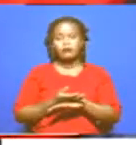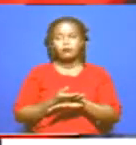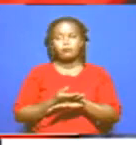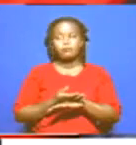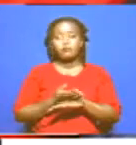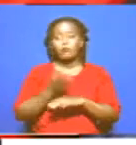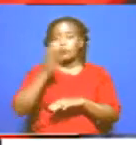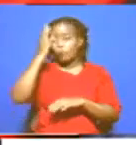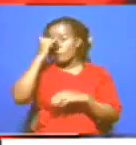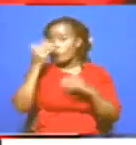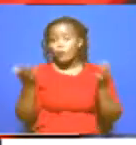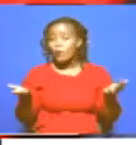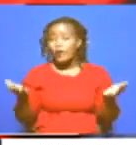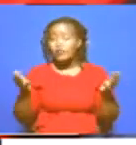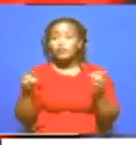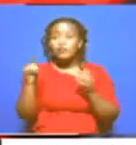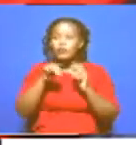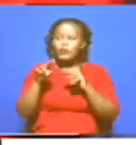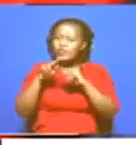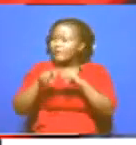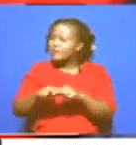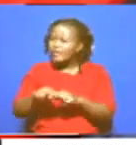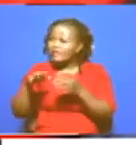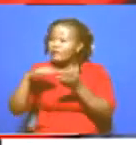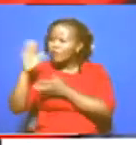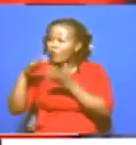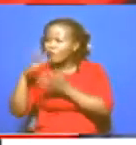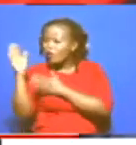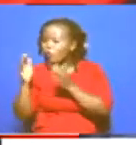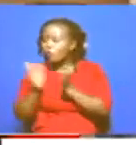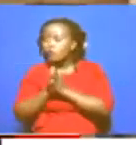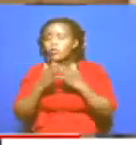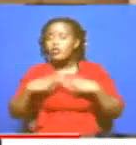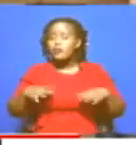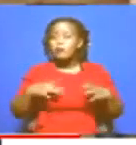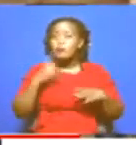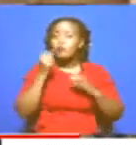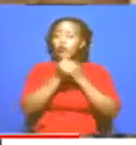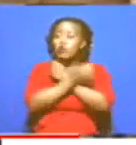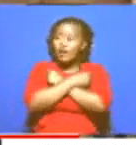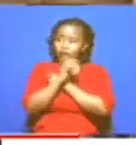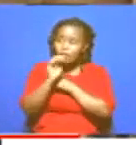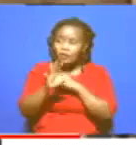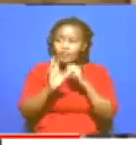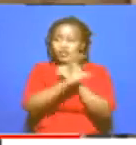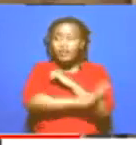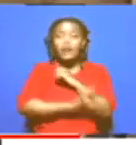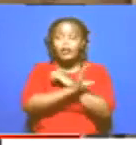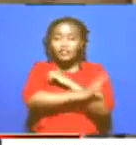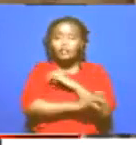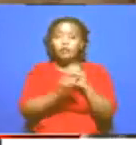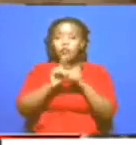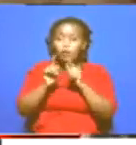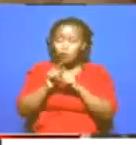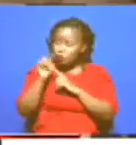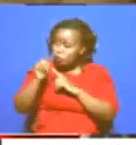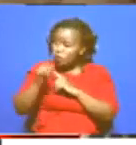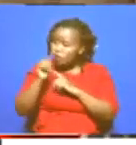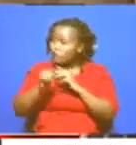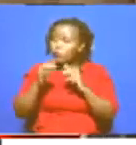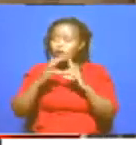Because you will be depending too much on expatriates. And this has been really our major